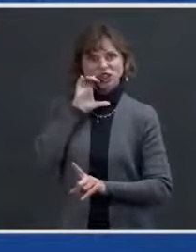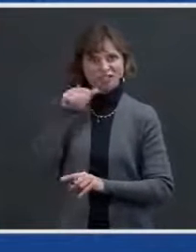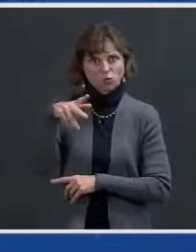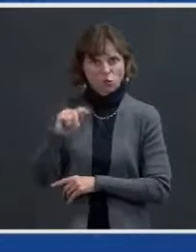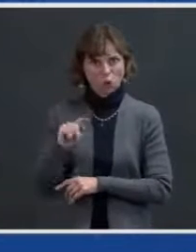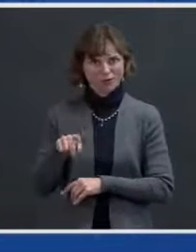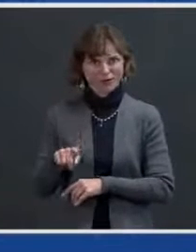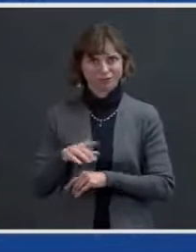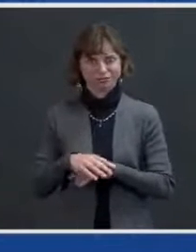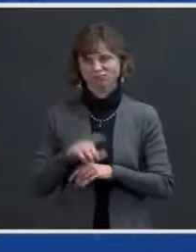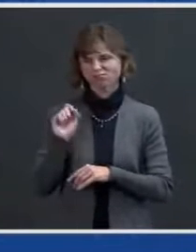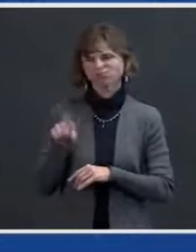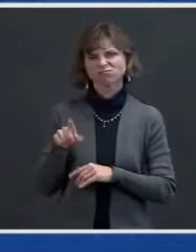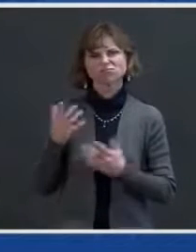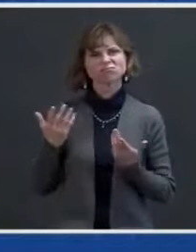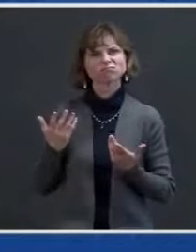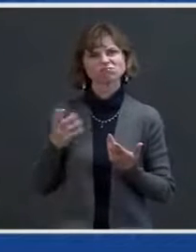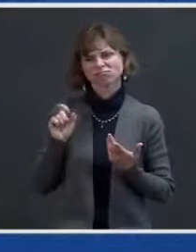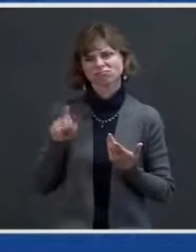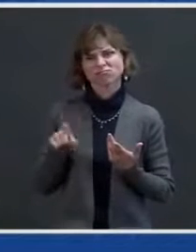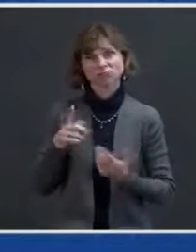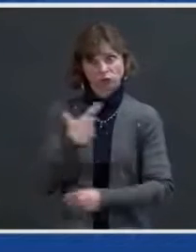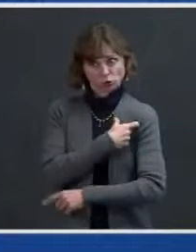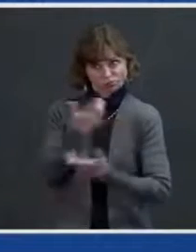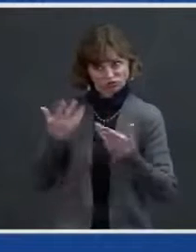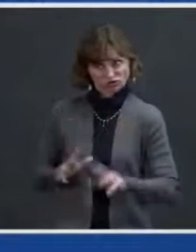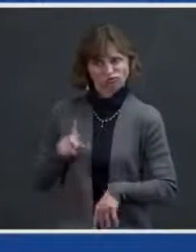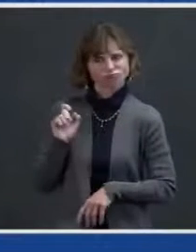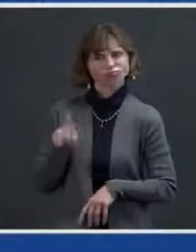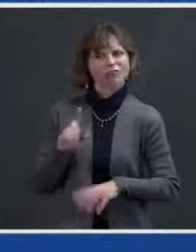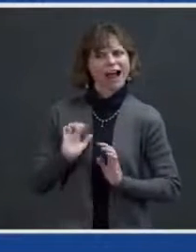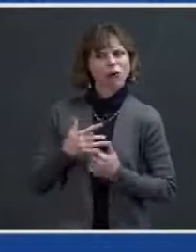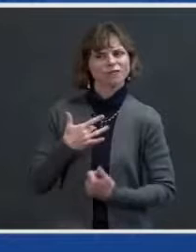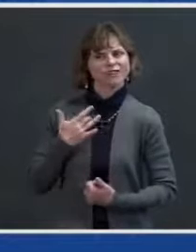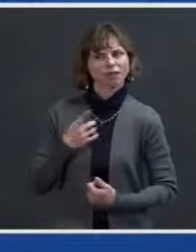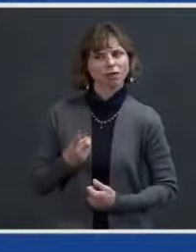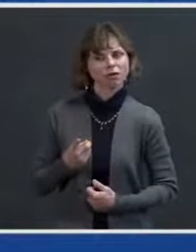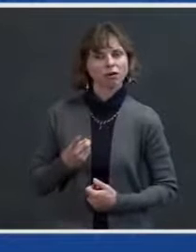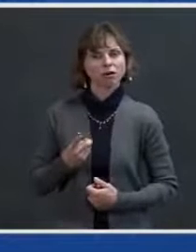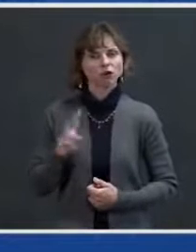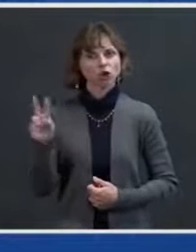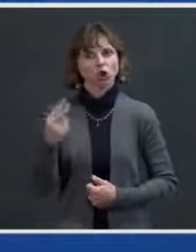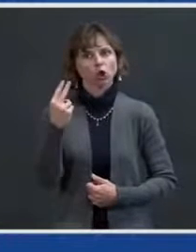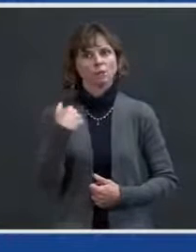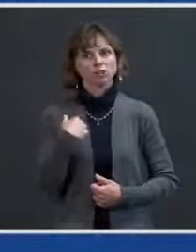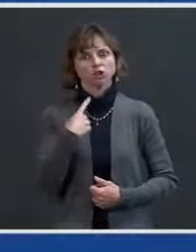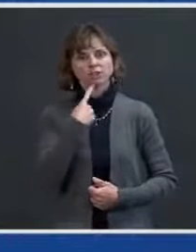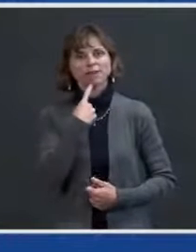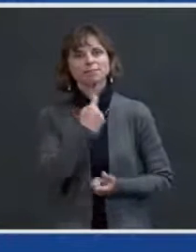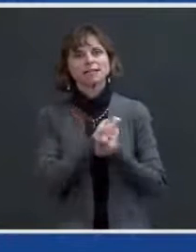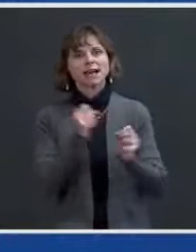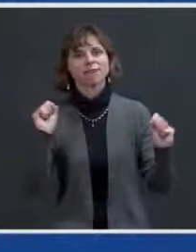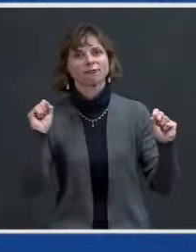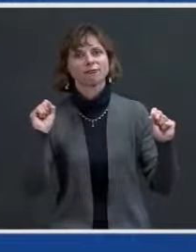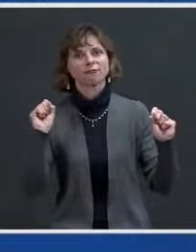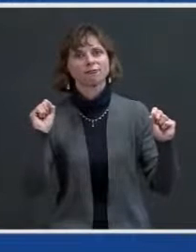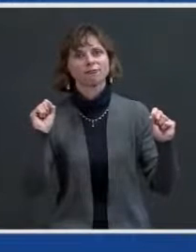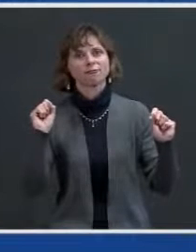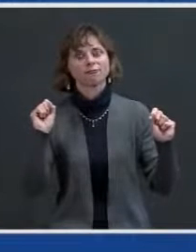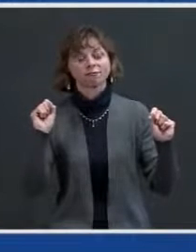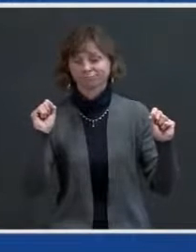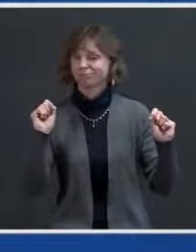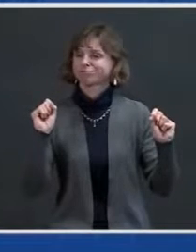felt after she was given the shot, she looked at me and replied, "Safe." I